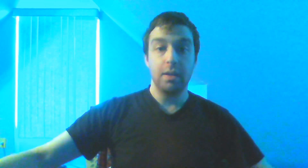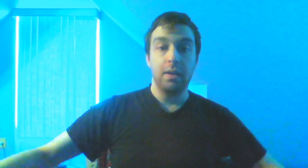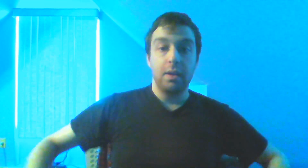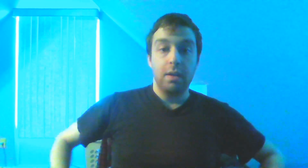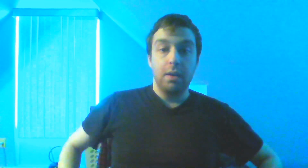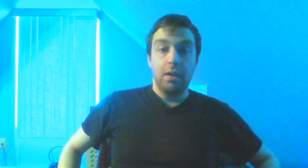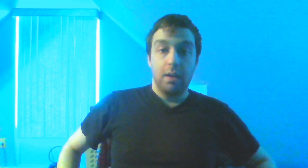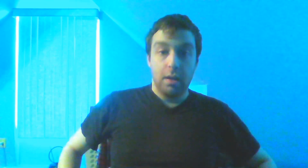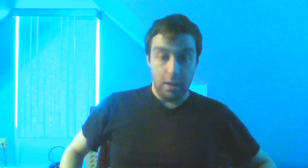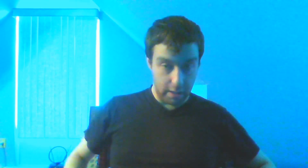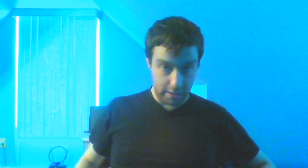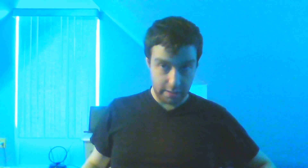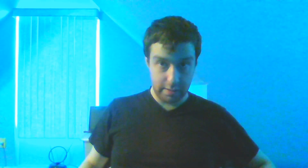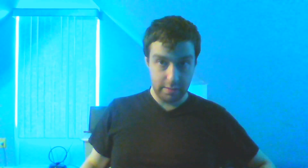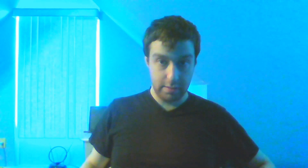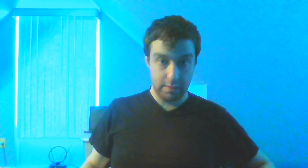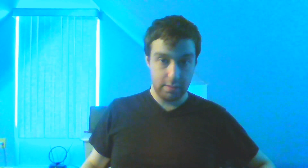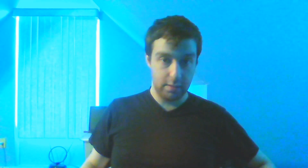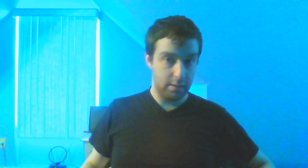But,